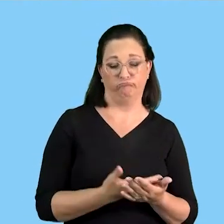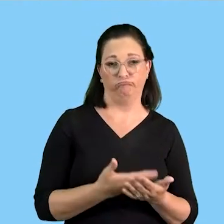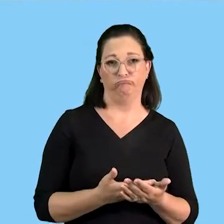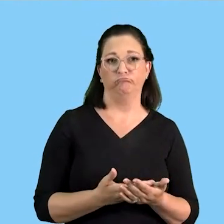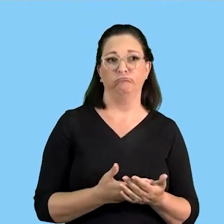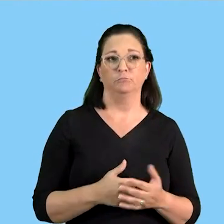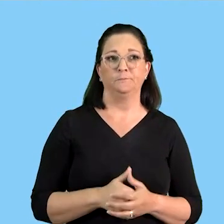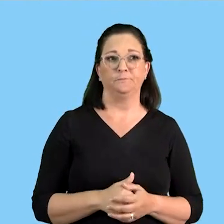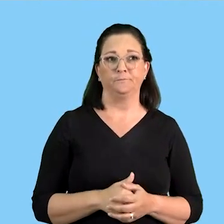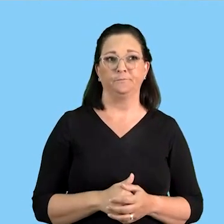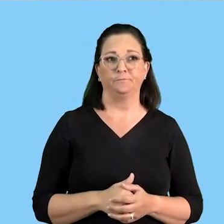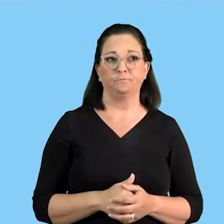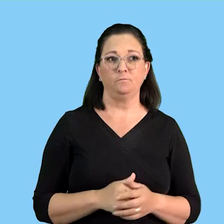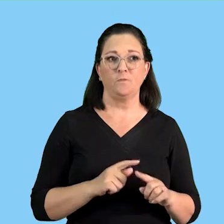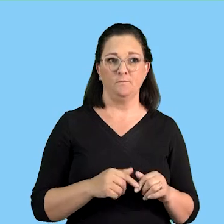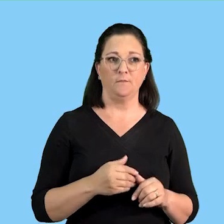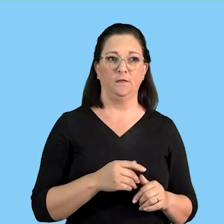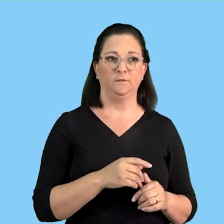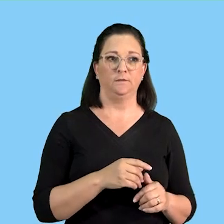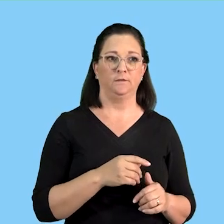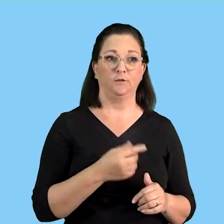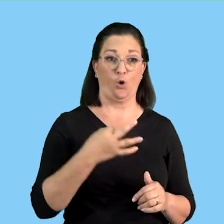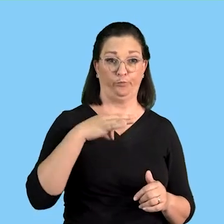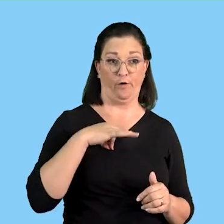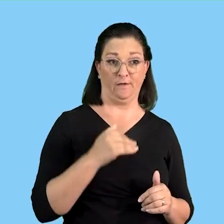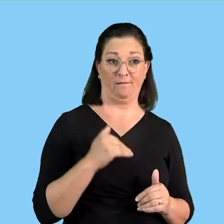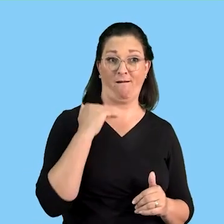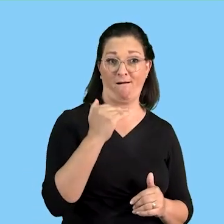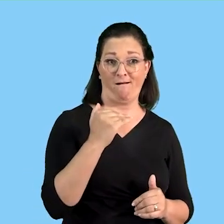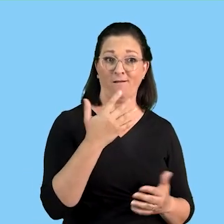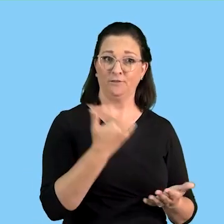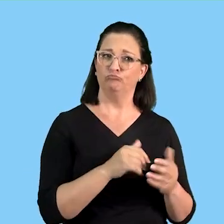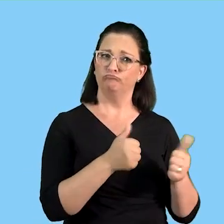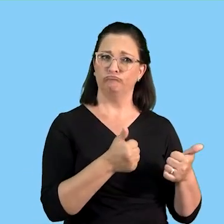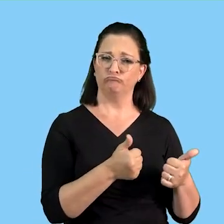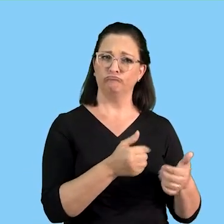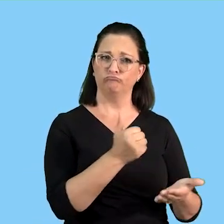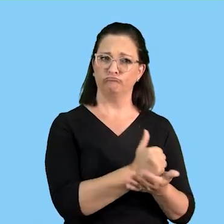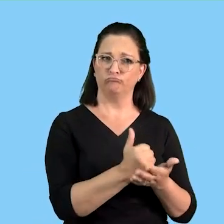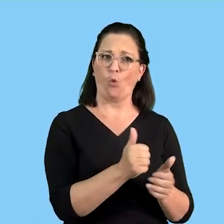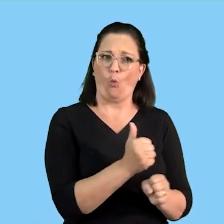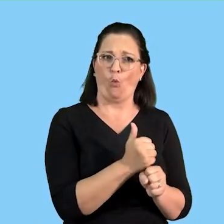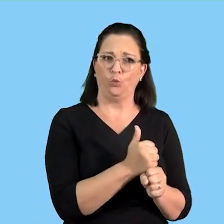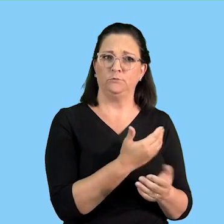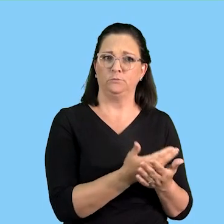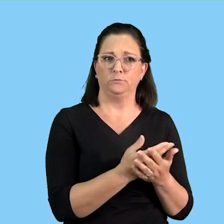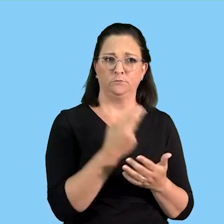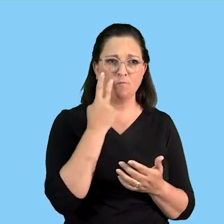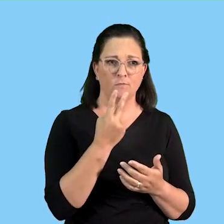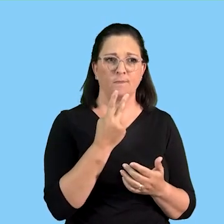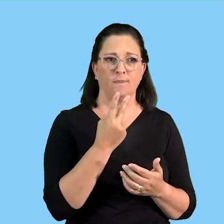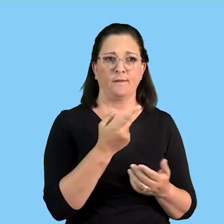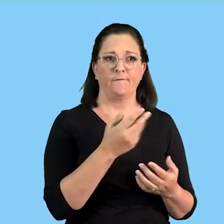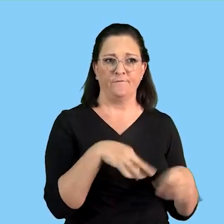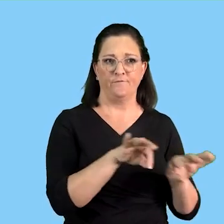private company. Then division of profit. High profits and good returns to shareholders indicate the success of the company, which will increase the